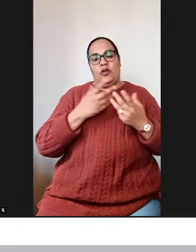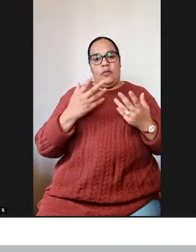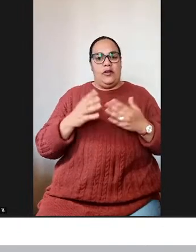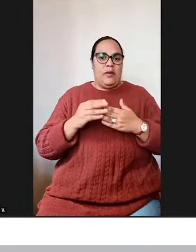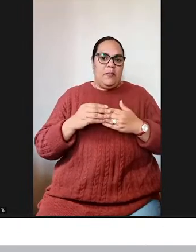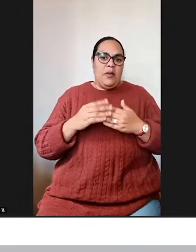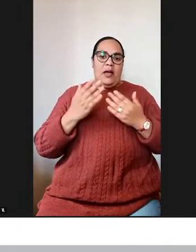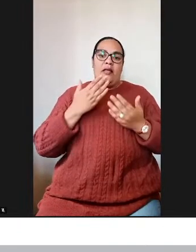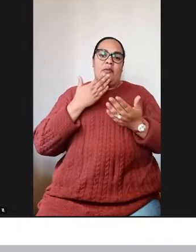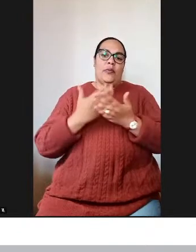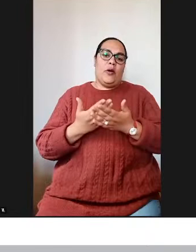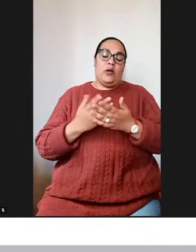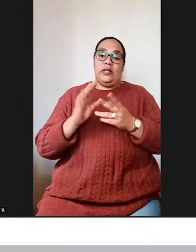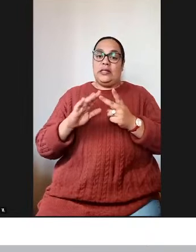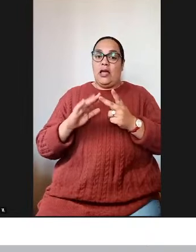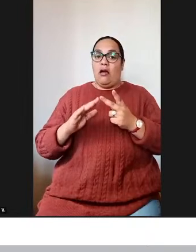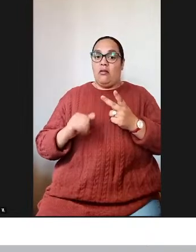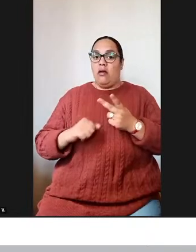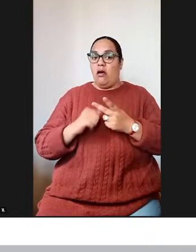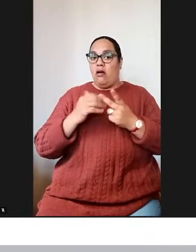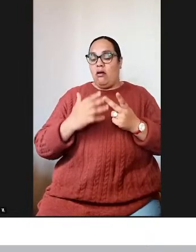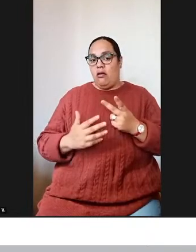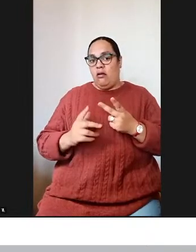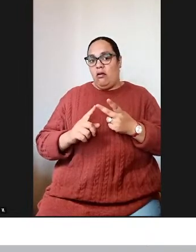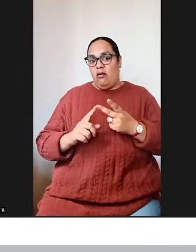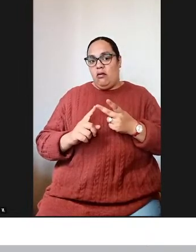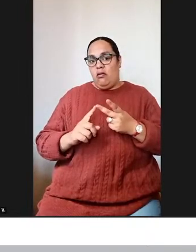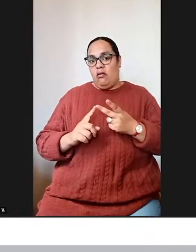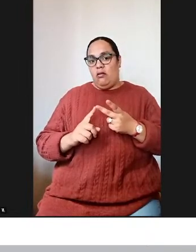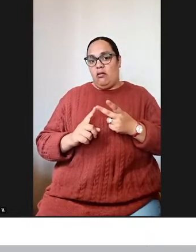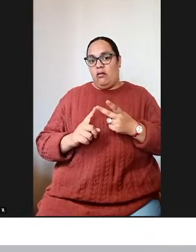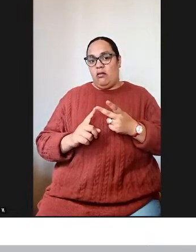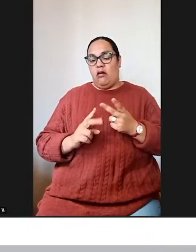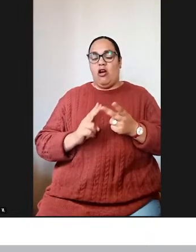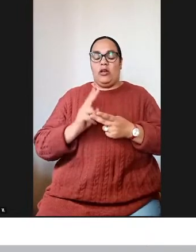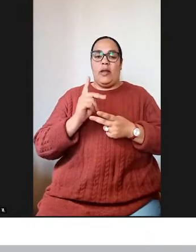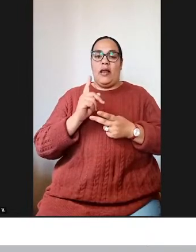a proposer, seconder. I see the Honorable Letter.